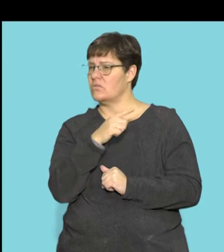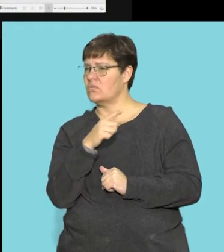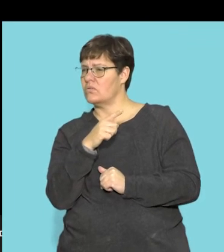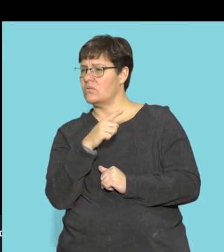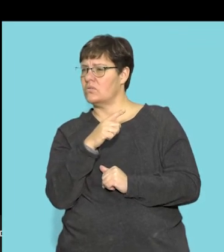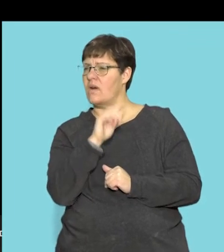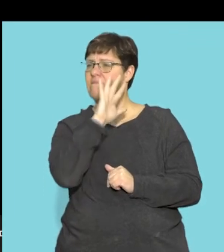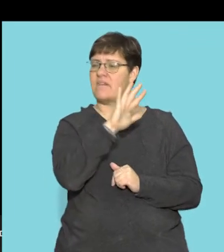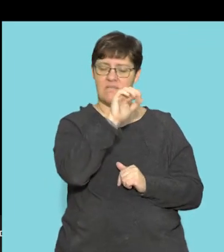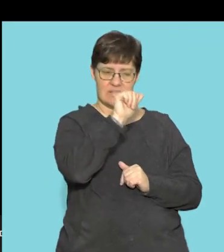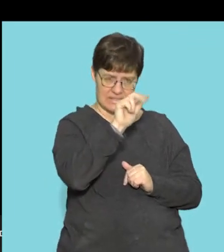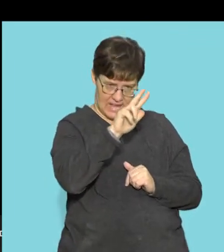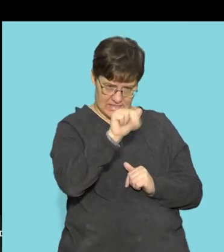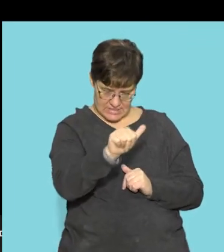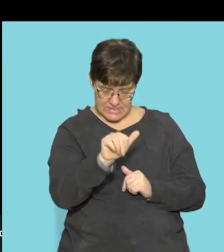5,686, I think.